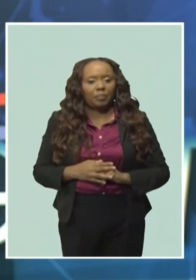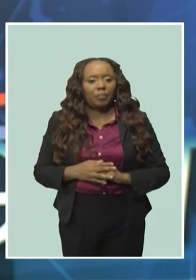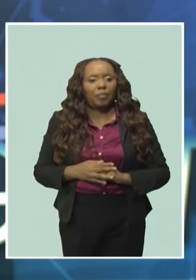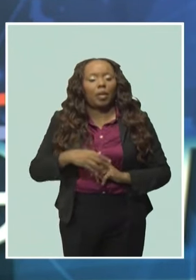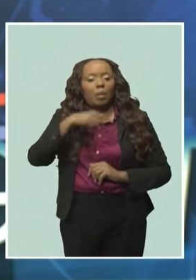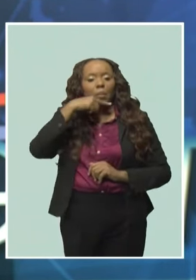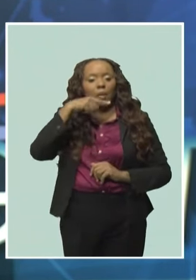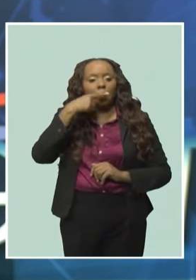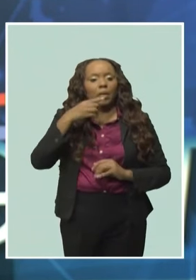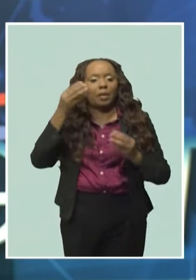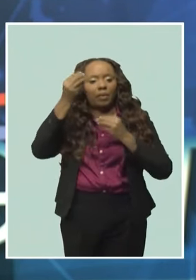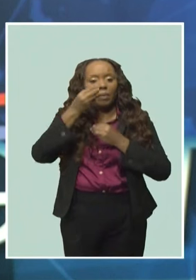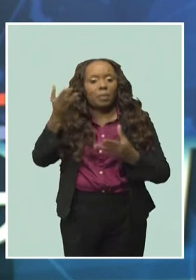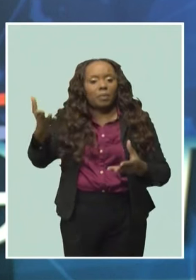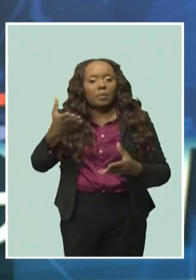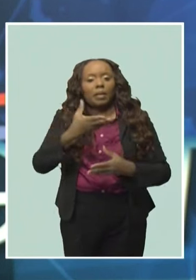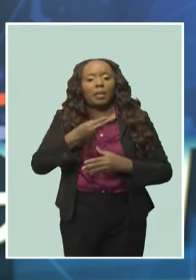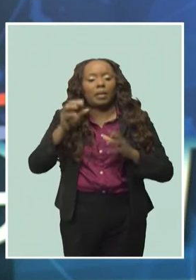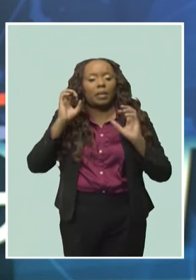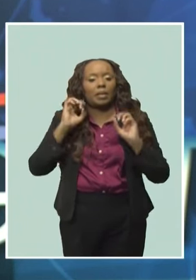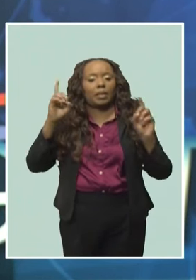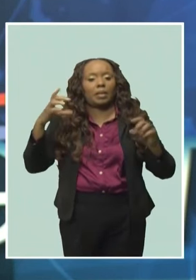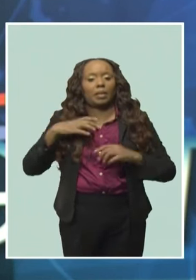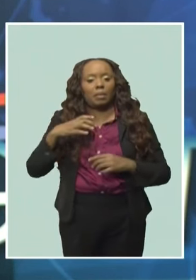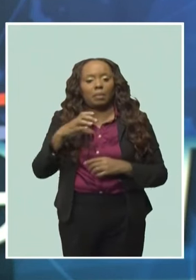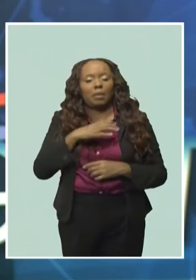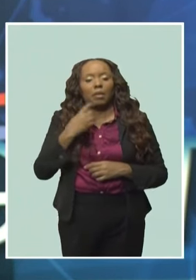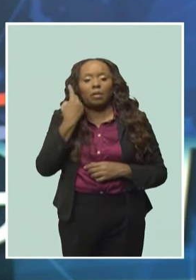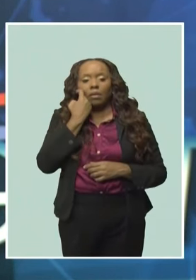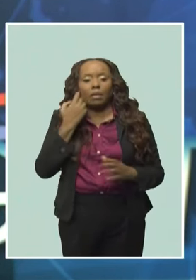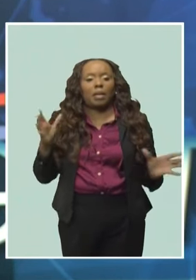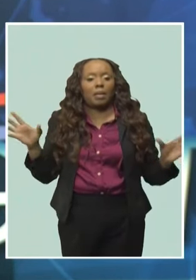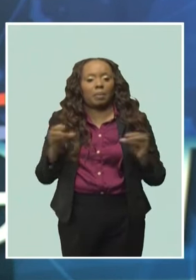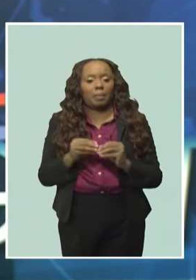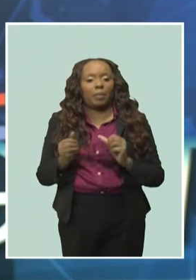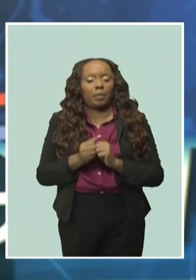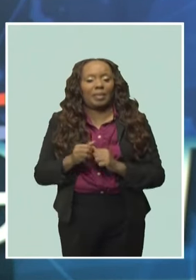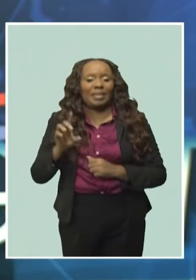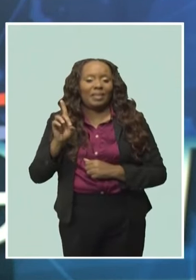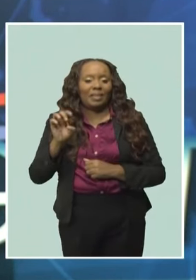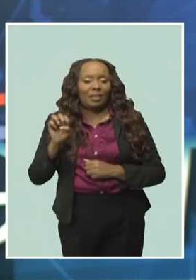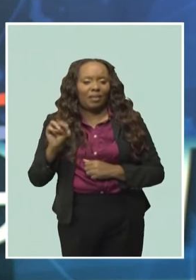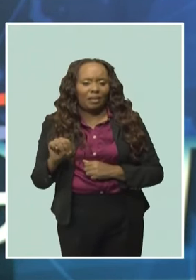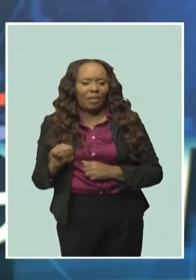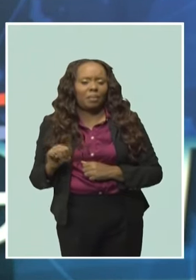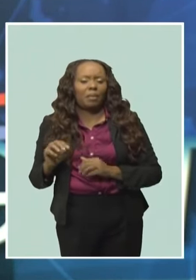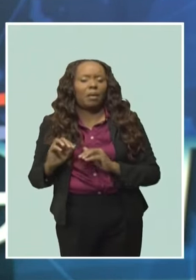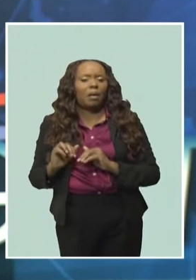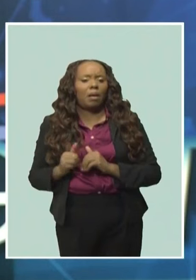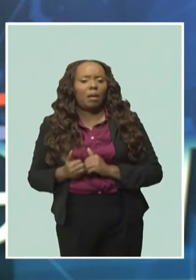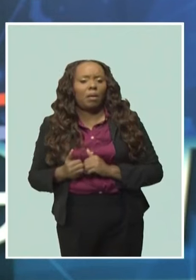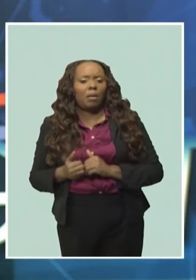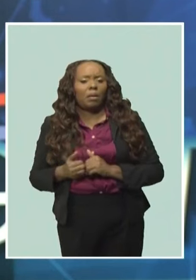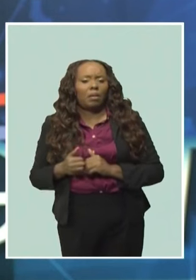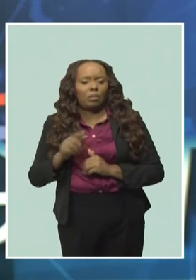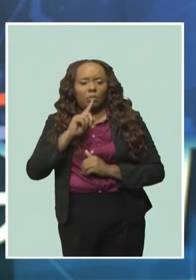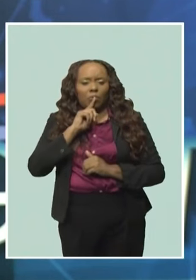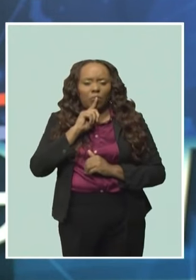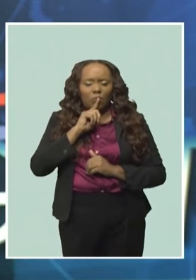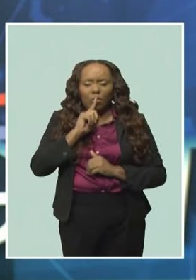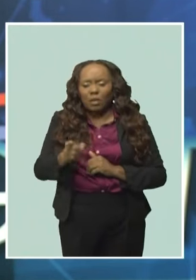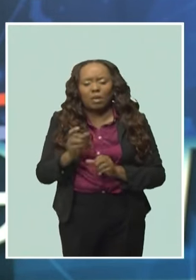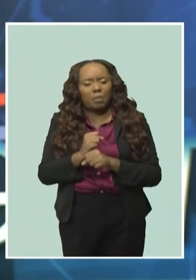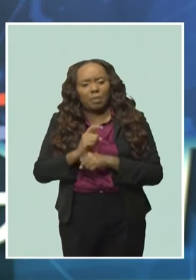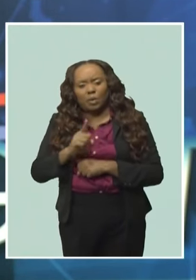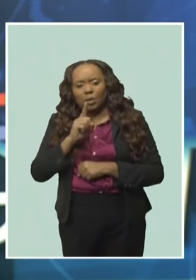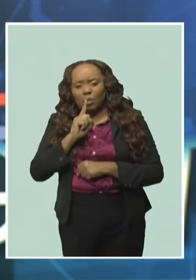and Education Committee recently met the Department of Emergency Management to discuss how they intend to sharpen the focus in bringing